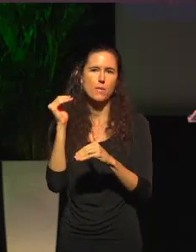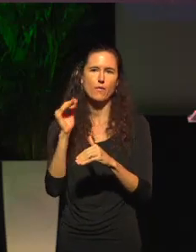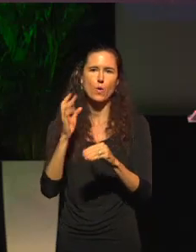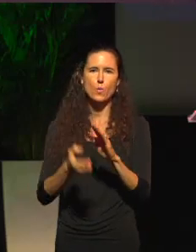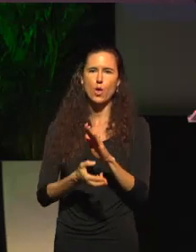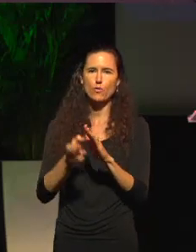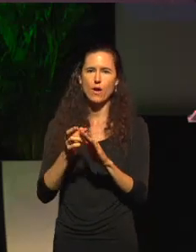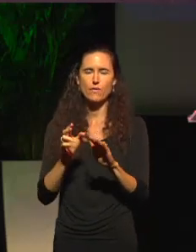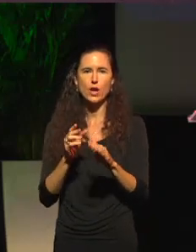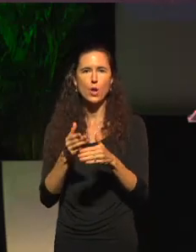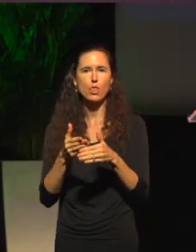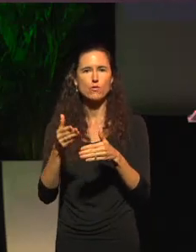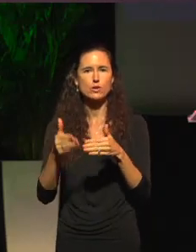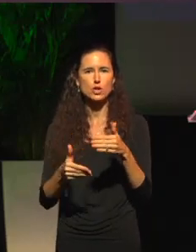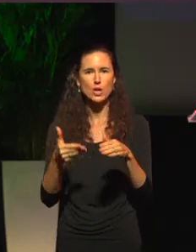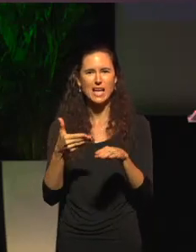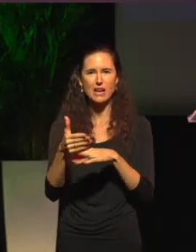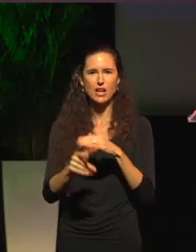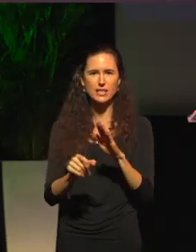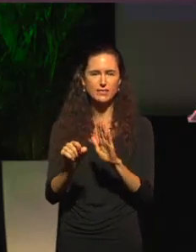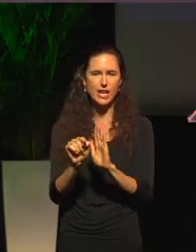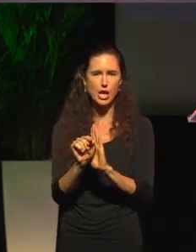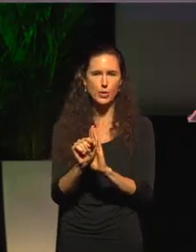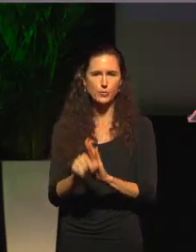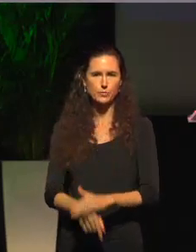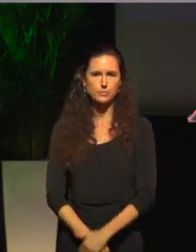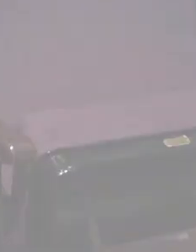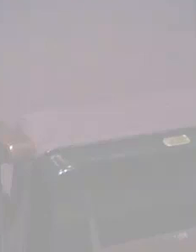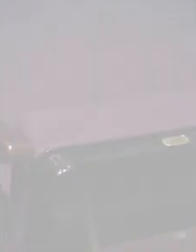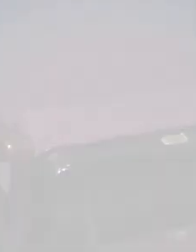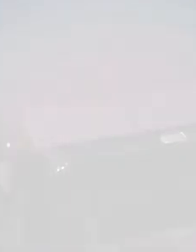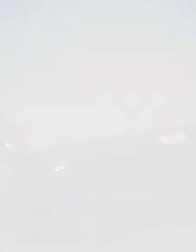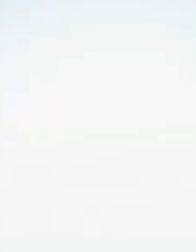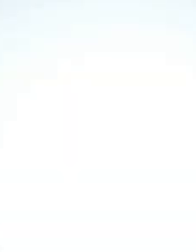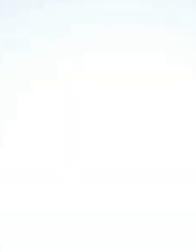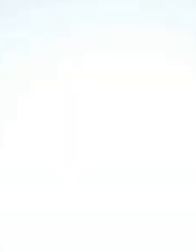the results after this video.